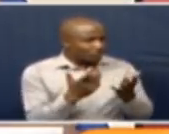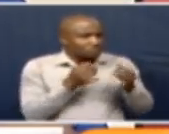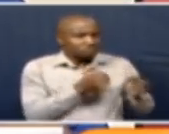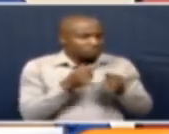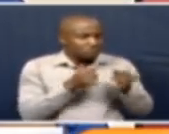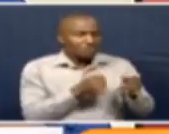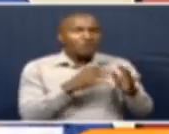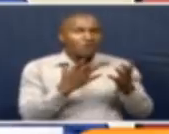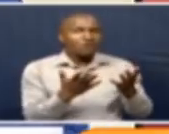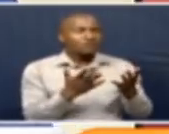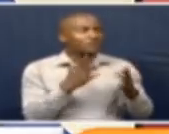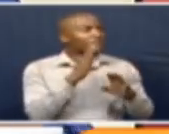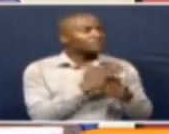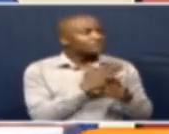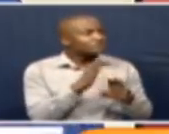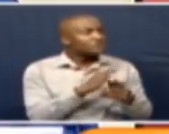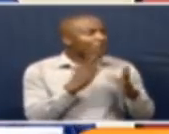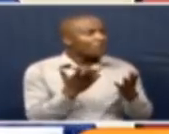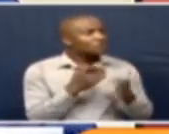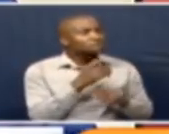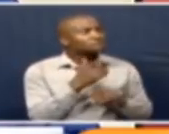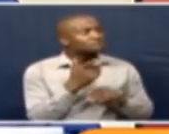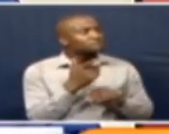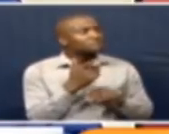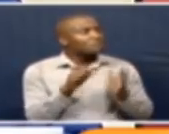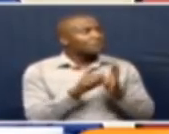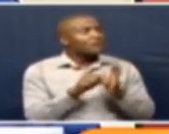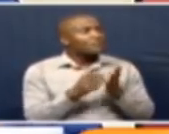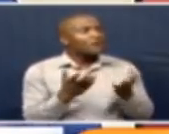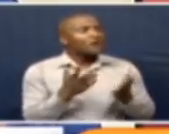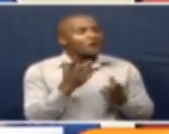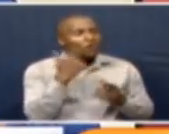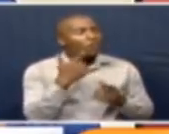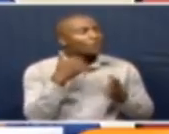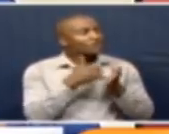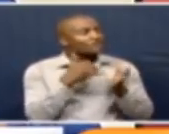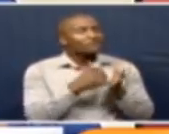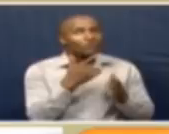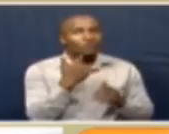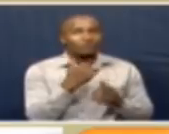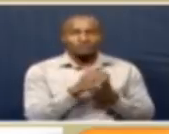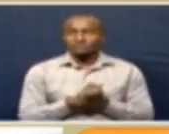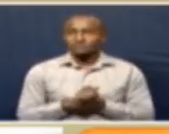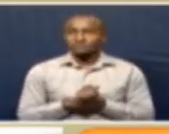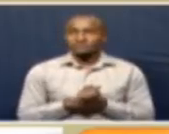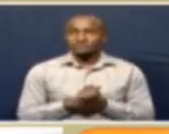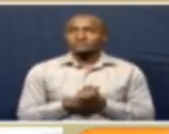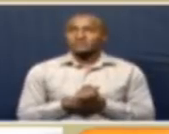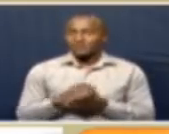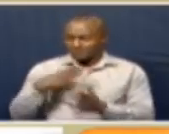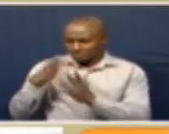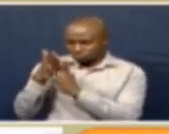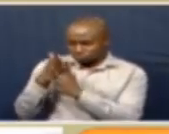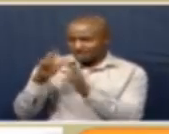about music videos? Where does this rot lie? Who are the culprits? The culprits are the middlemen who are